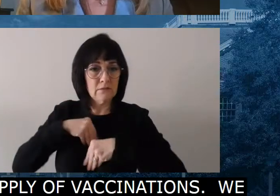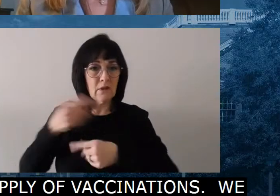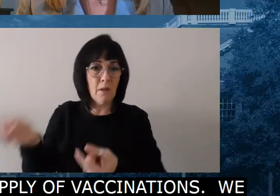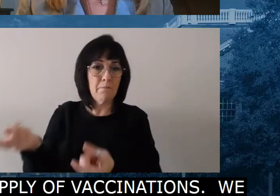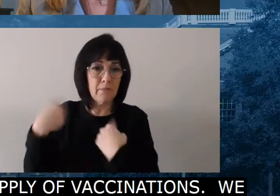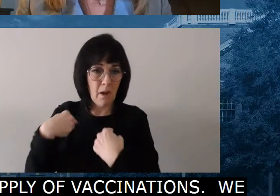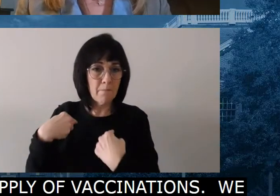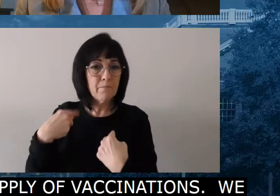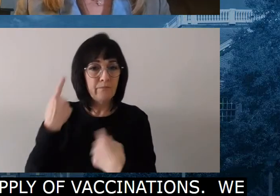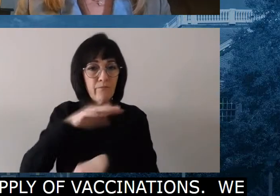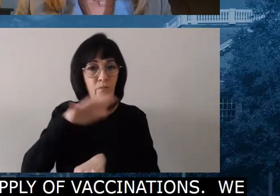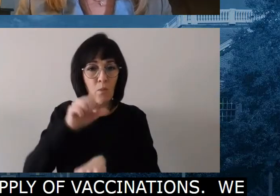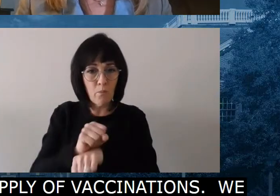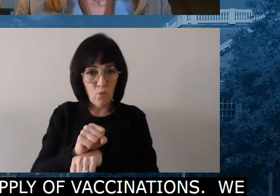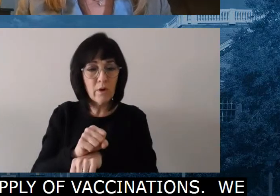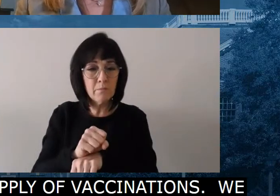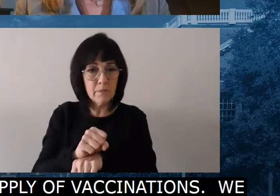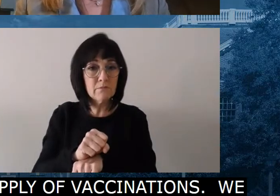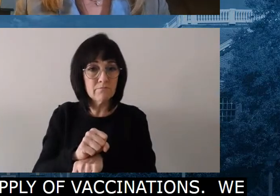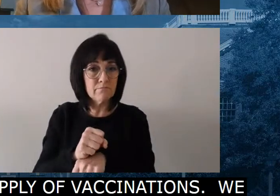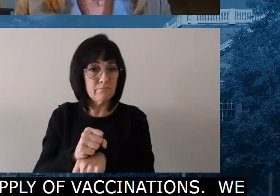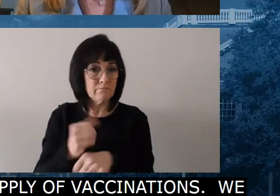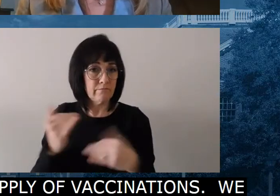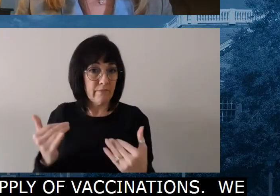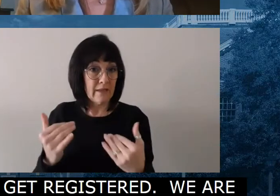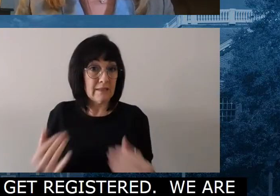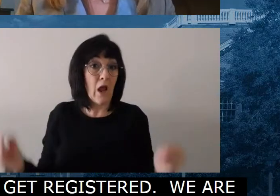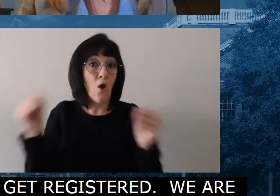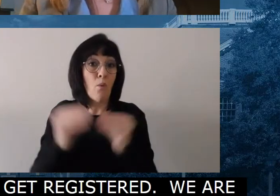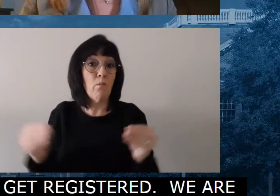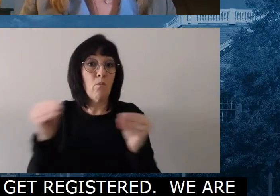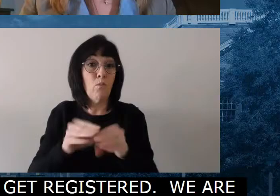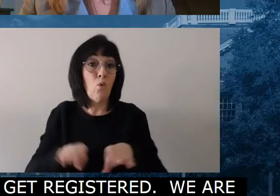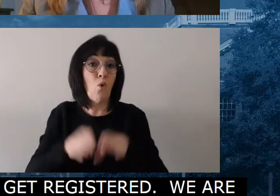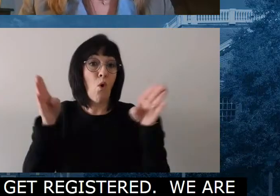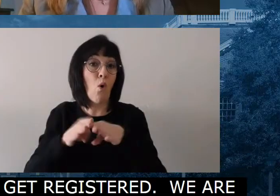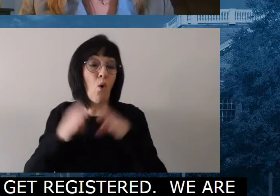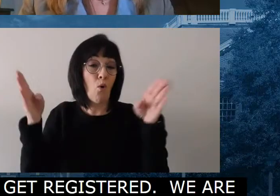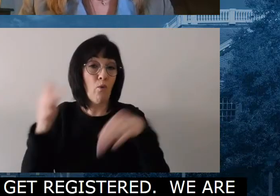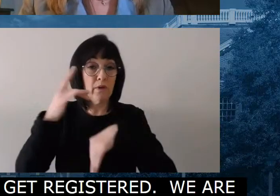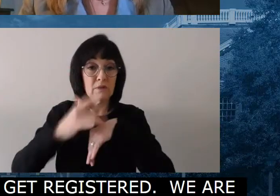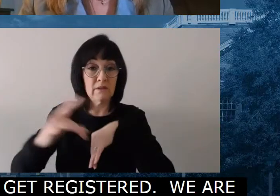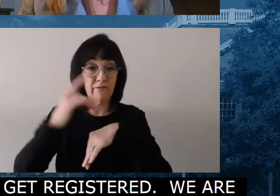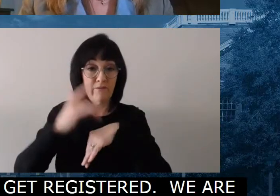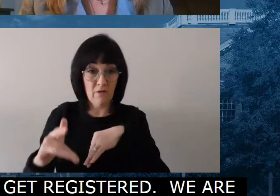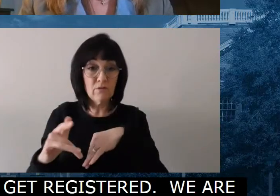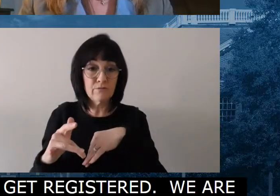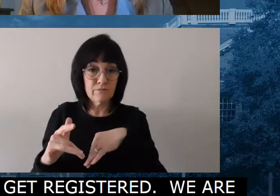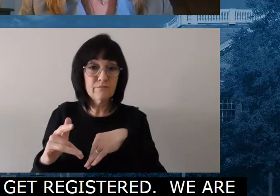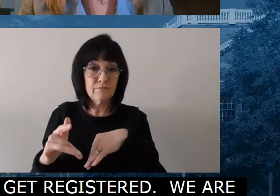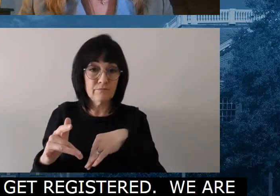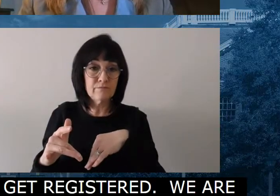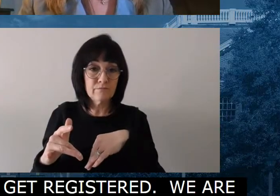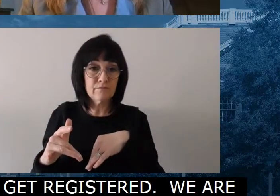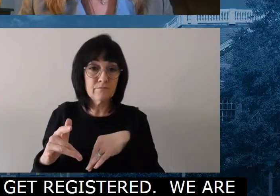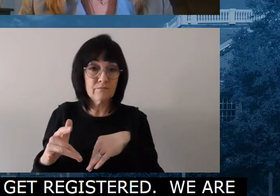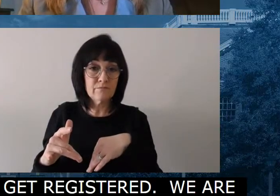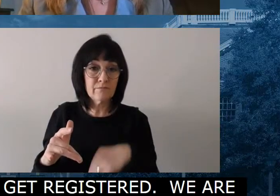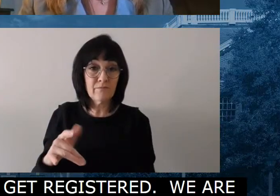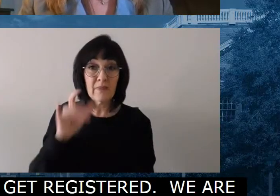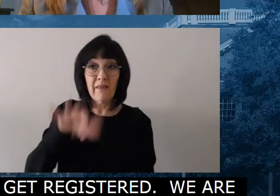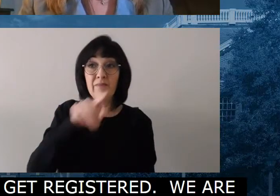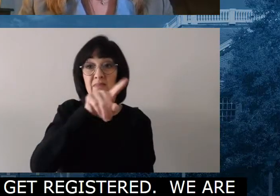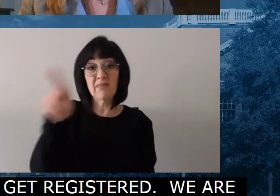soliciting appointments or making available, inviting appointments from the 1,600 employers that have signed